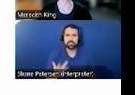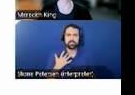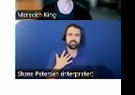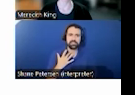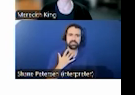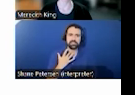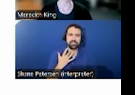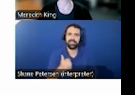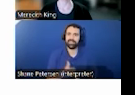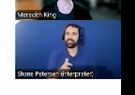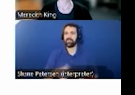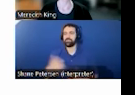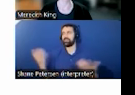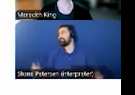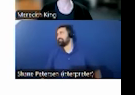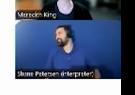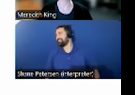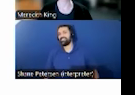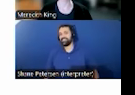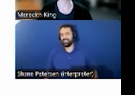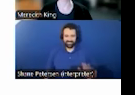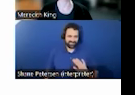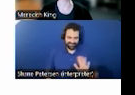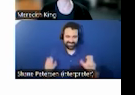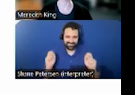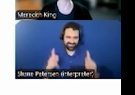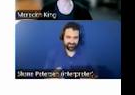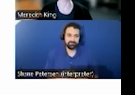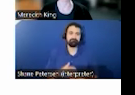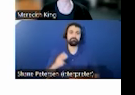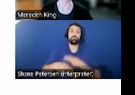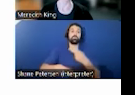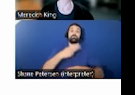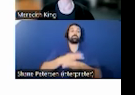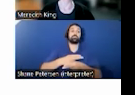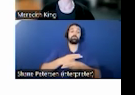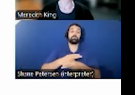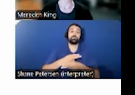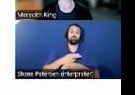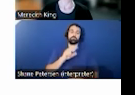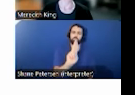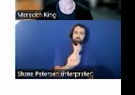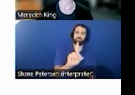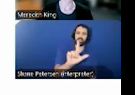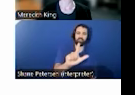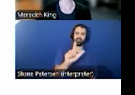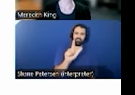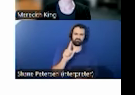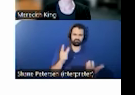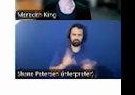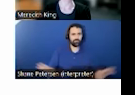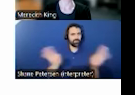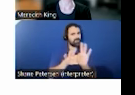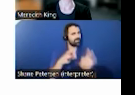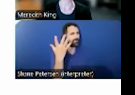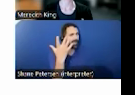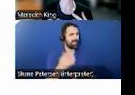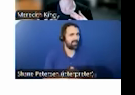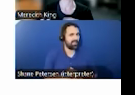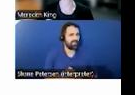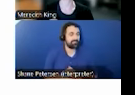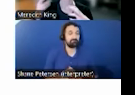time, why universal design for learning matters. So universal design for